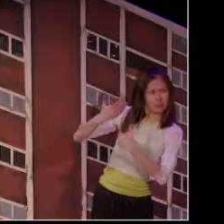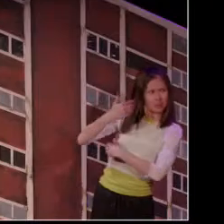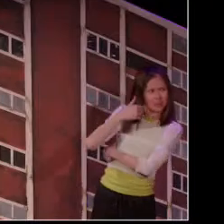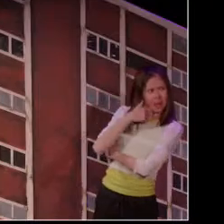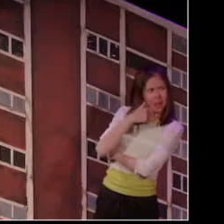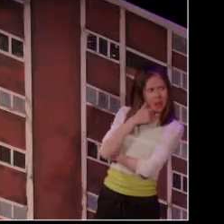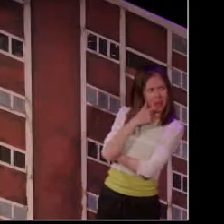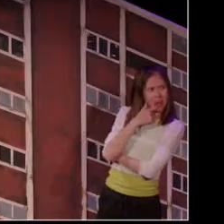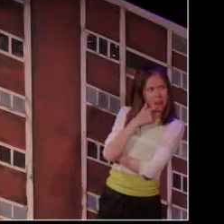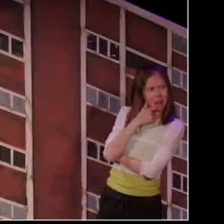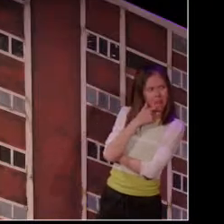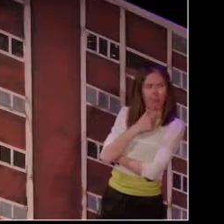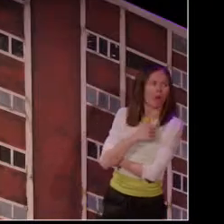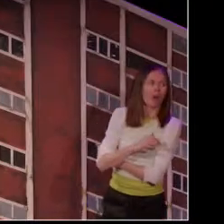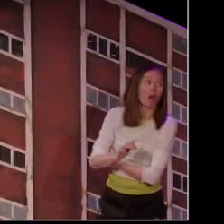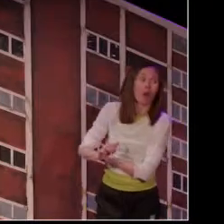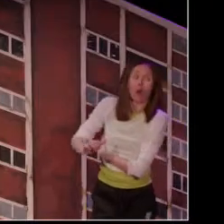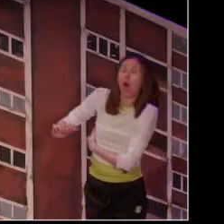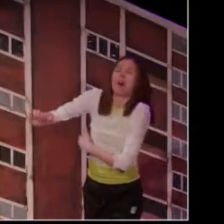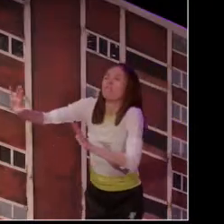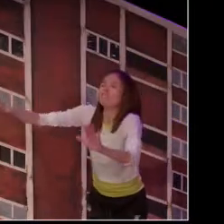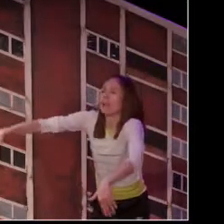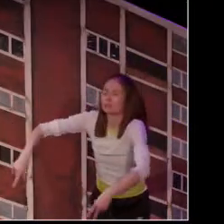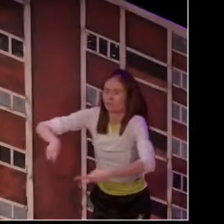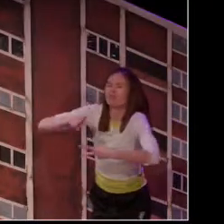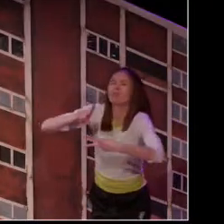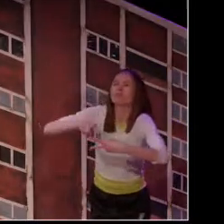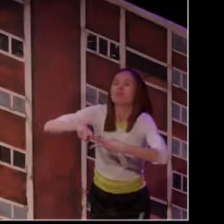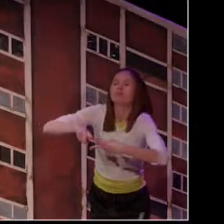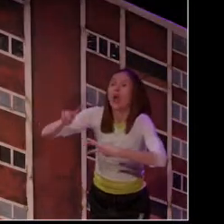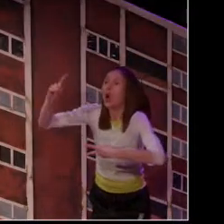I'll take these two fools to Florizel's boat. If he